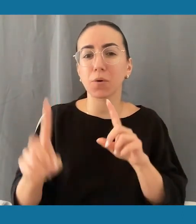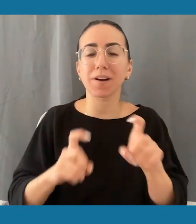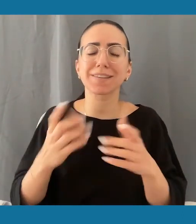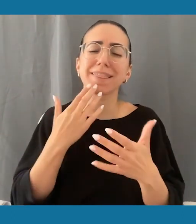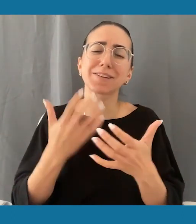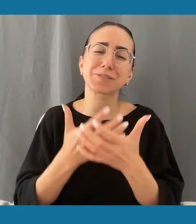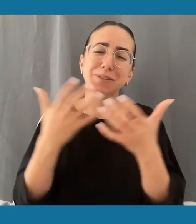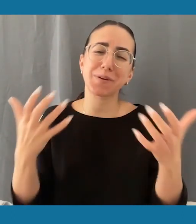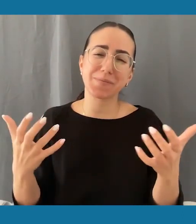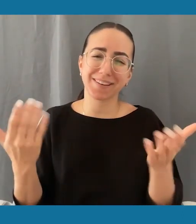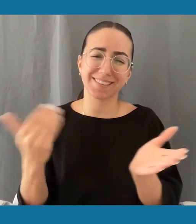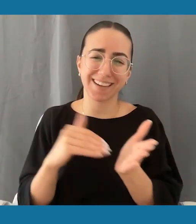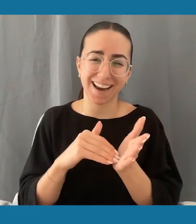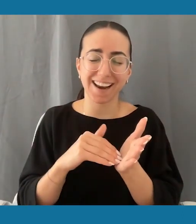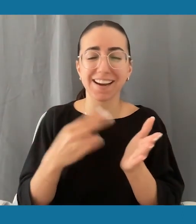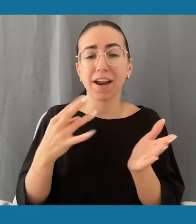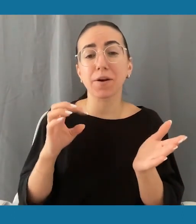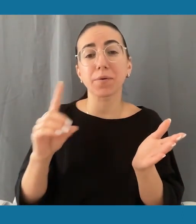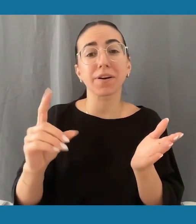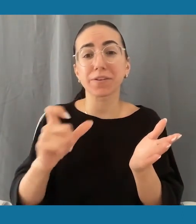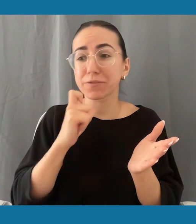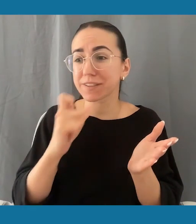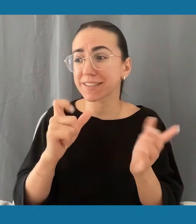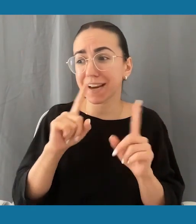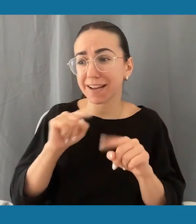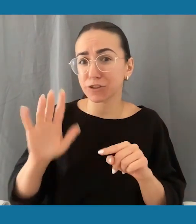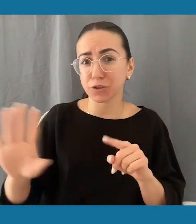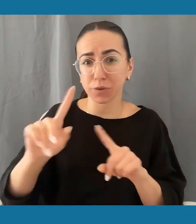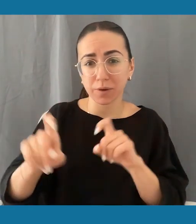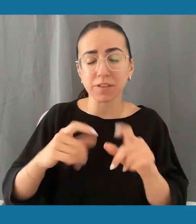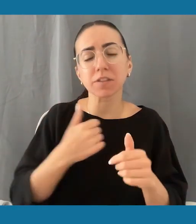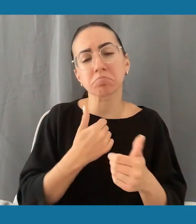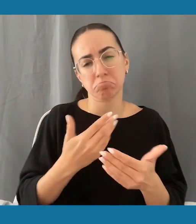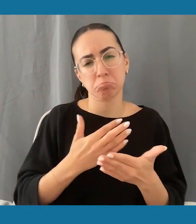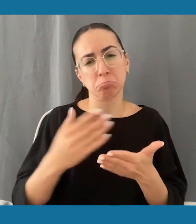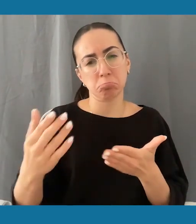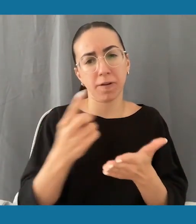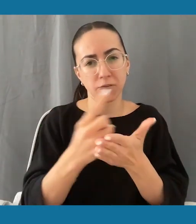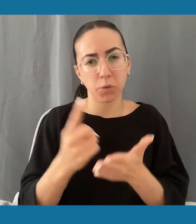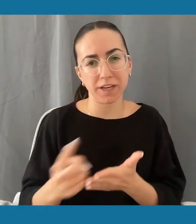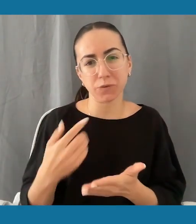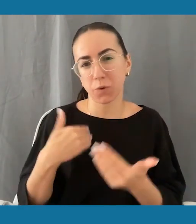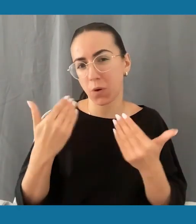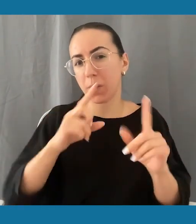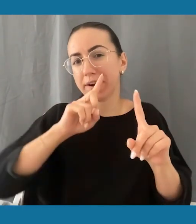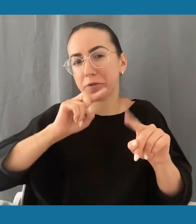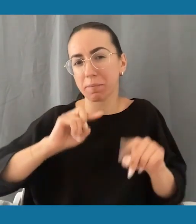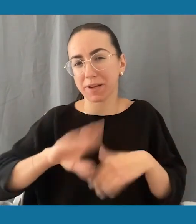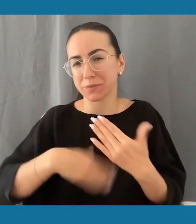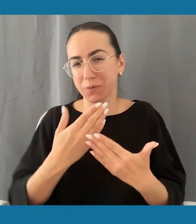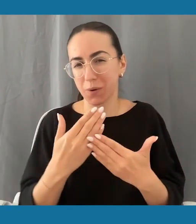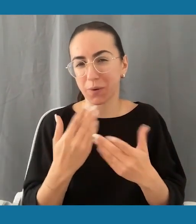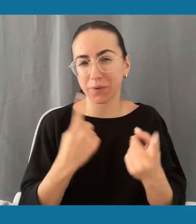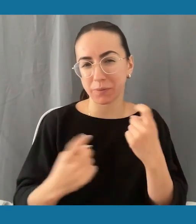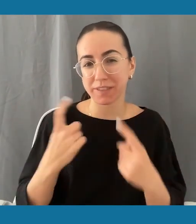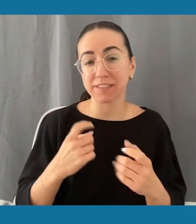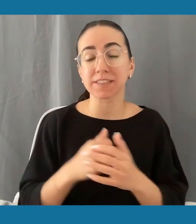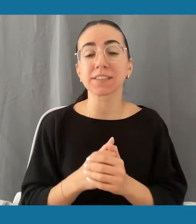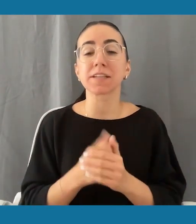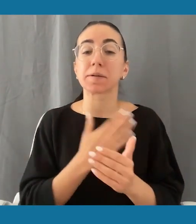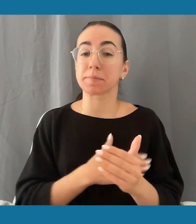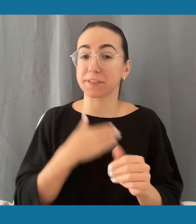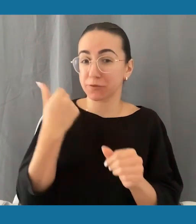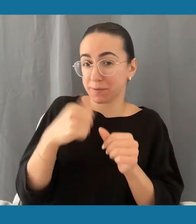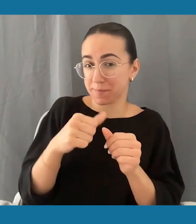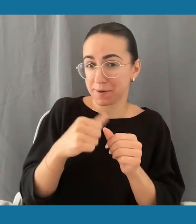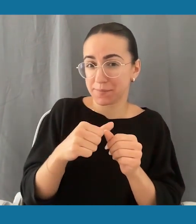Howard. If we didn't get to your question, we'll be working over the next few weeks to get back to everyone. Please remember that we are